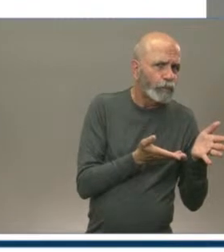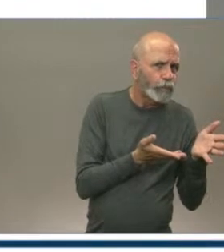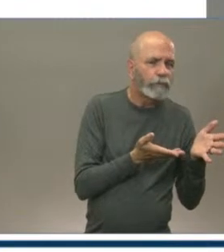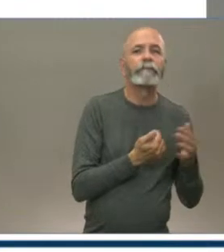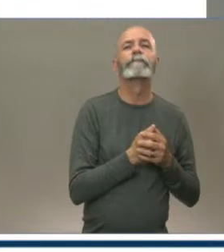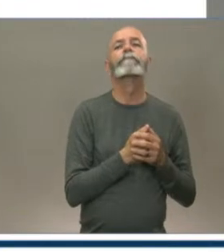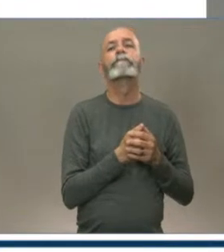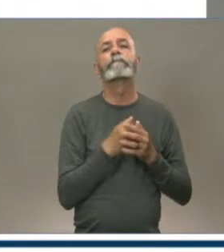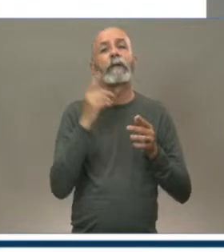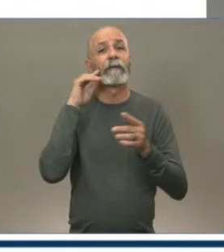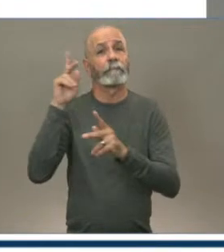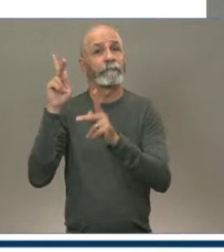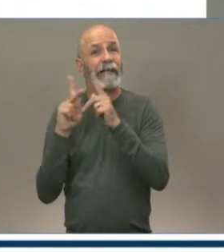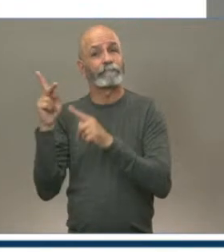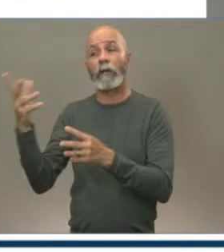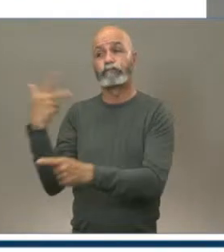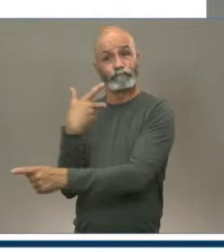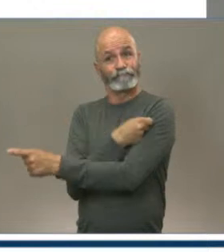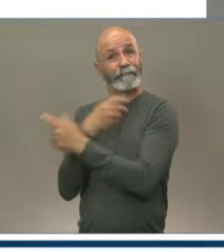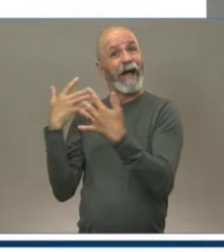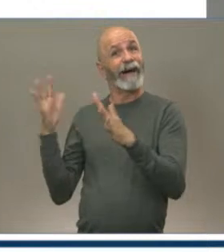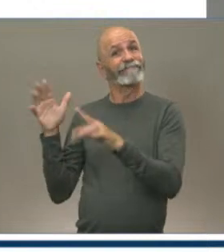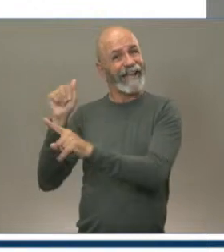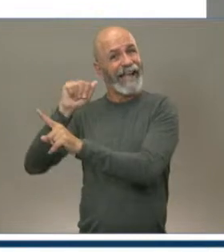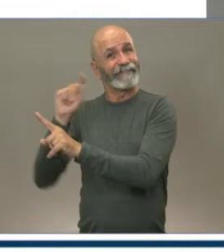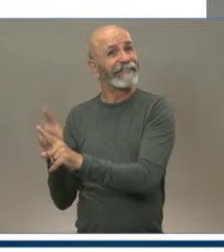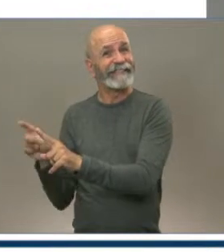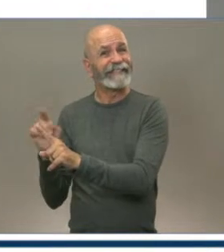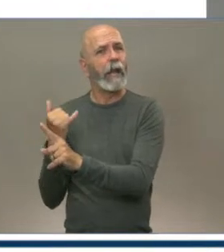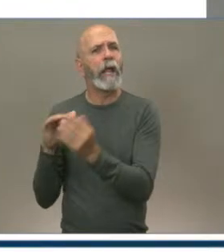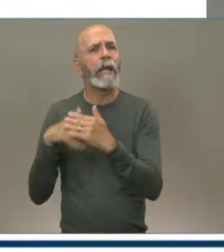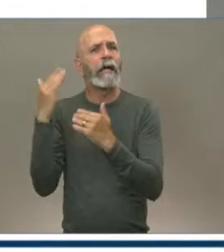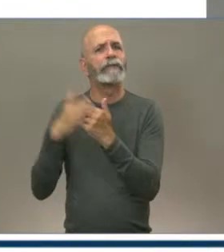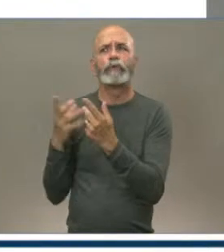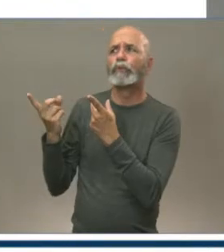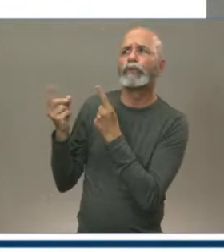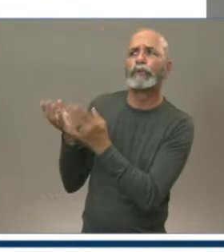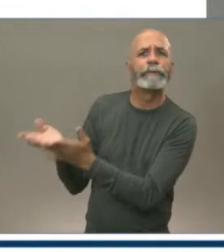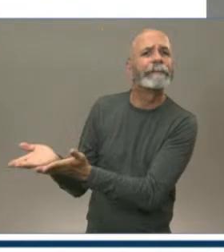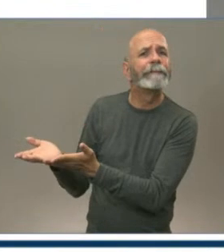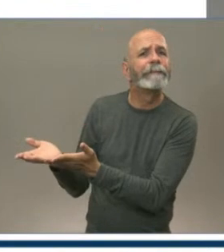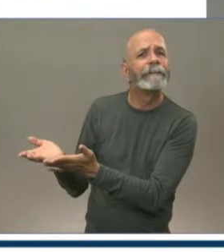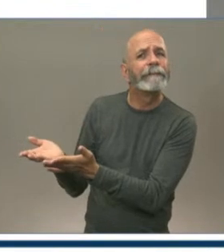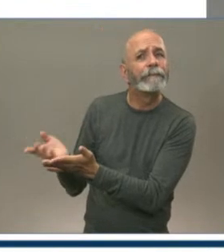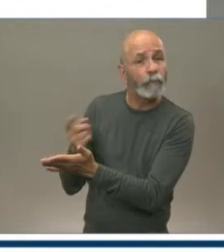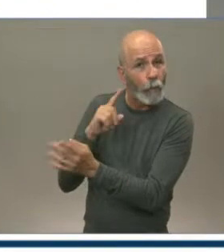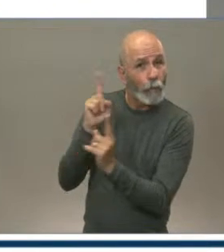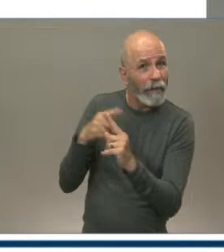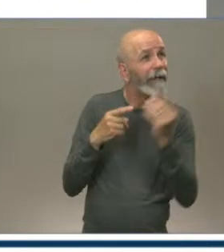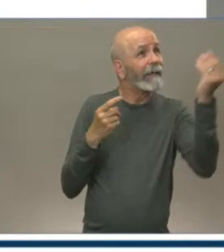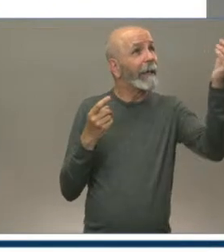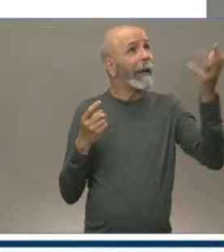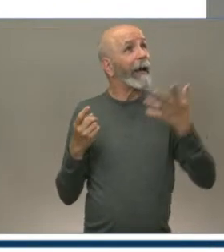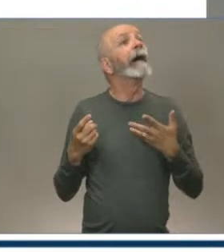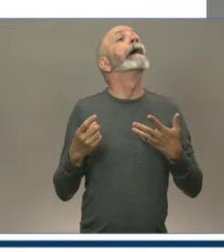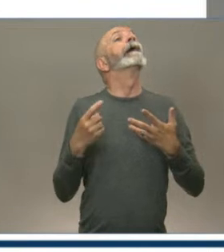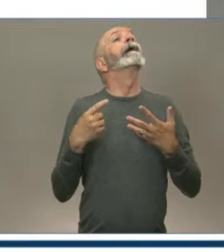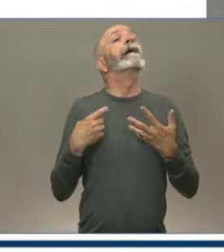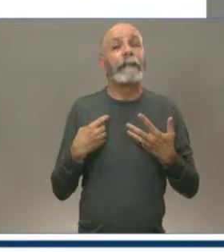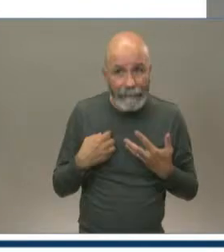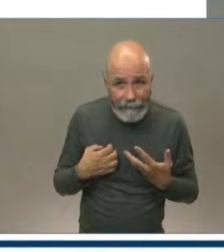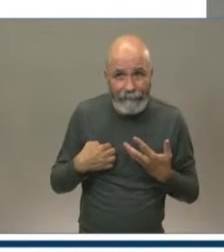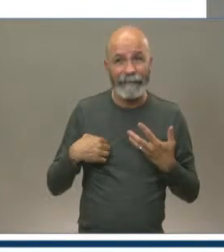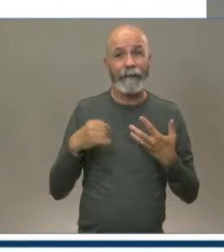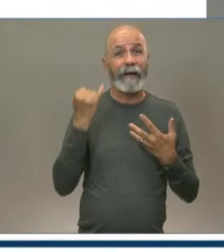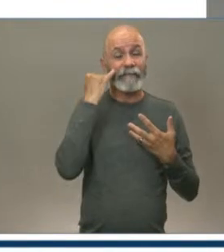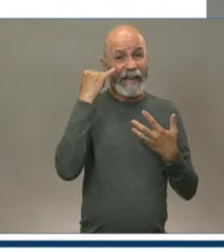first vaccination was given with AstraZeneca, and so we're waiting for that information, and we can hold the vaccine we have in the